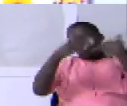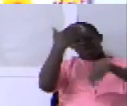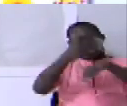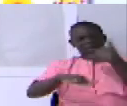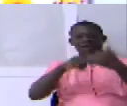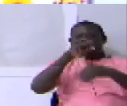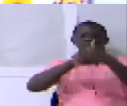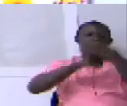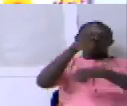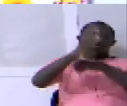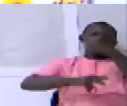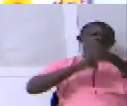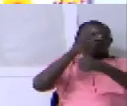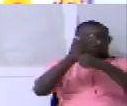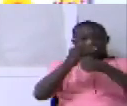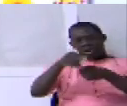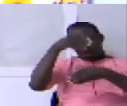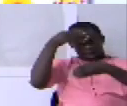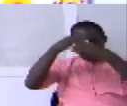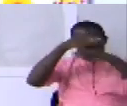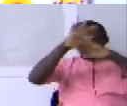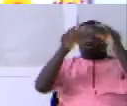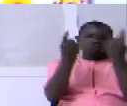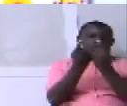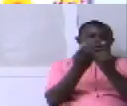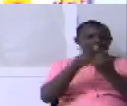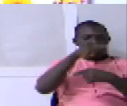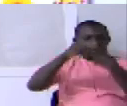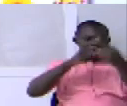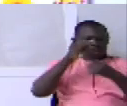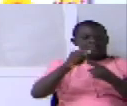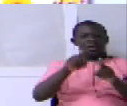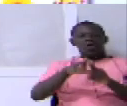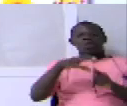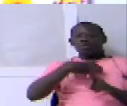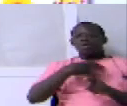So I warn each and every prison officer to